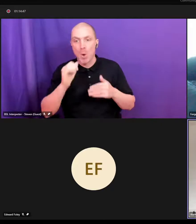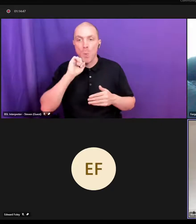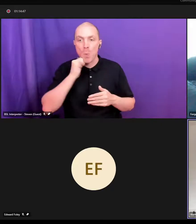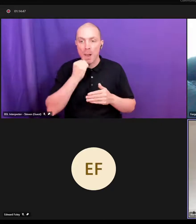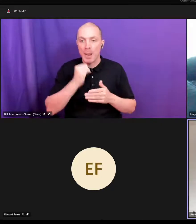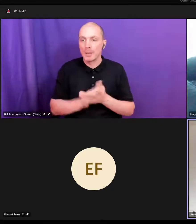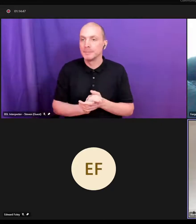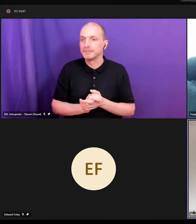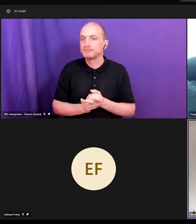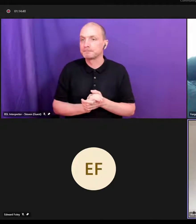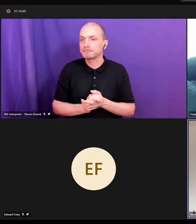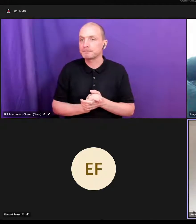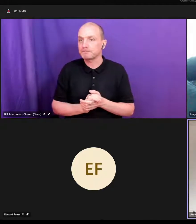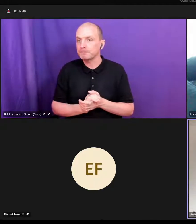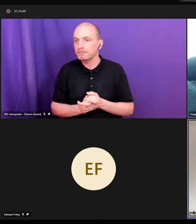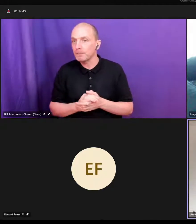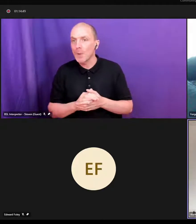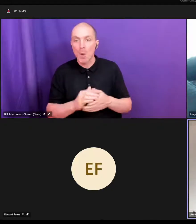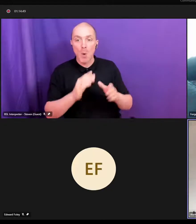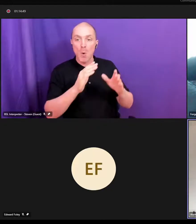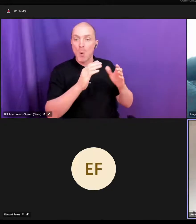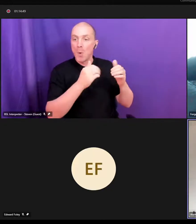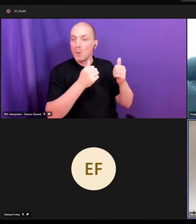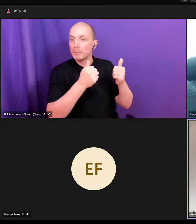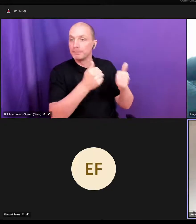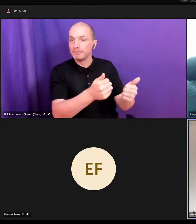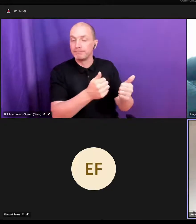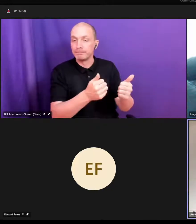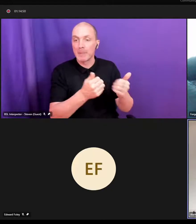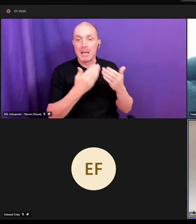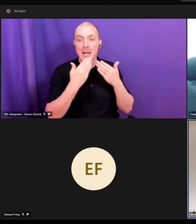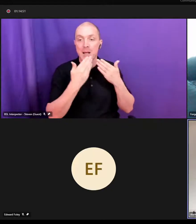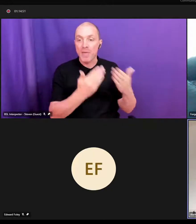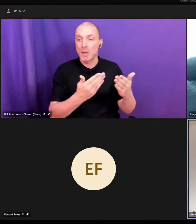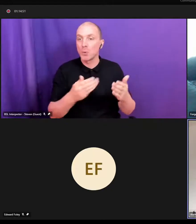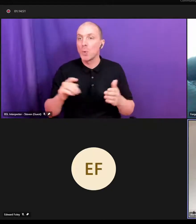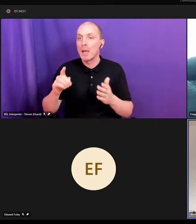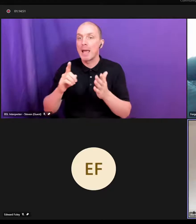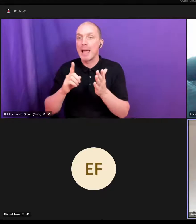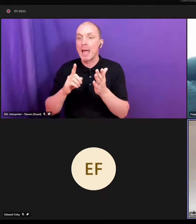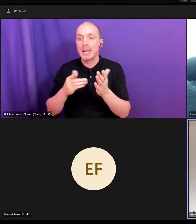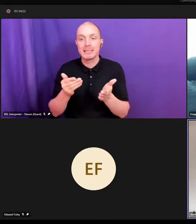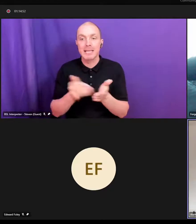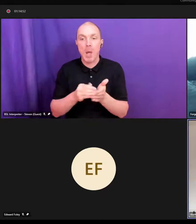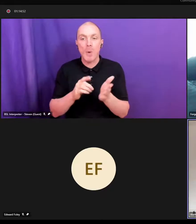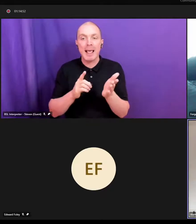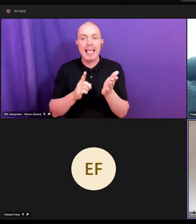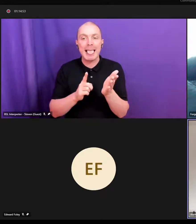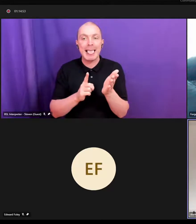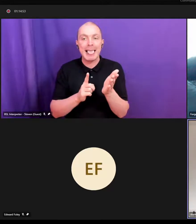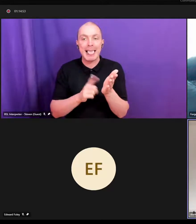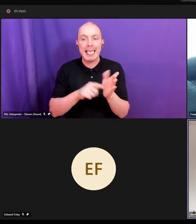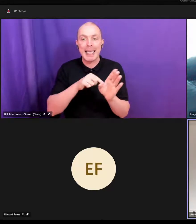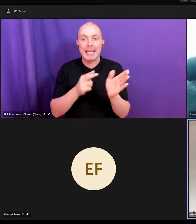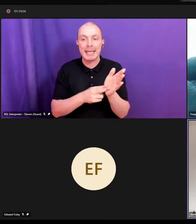need to email it in to you, Michael. Lynn Nealon and then Margaret Cowie. Lynn?